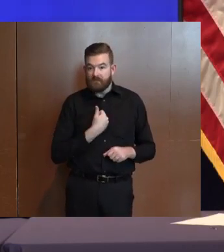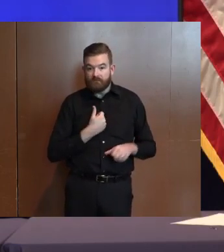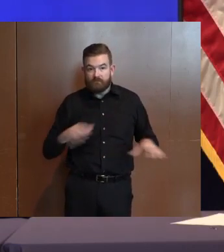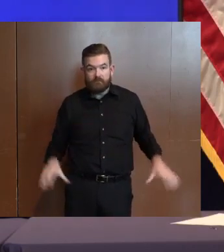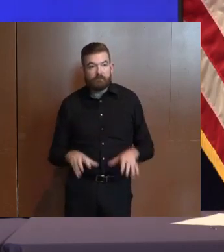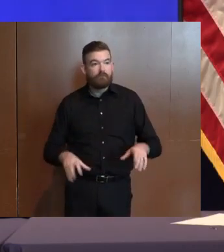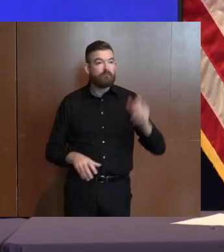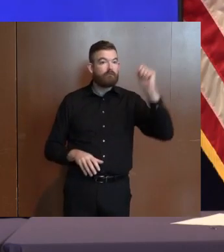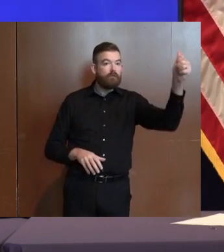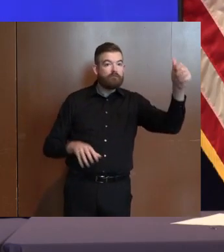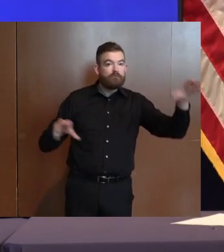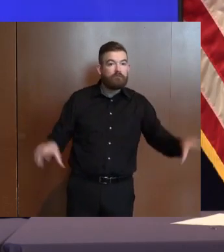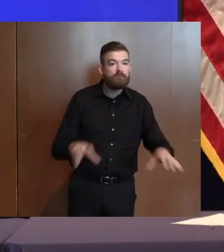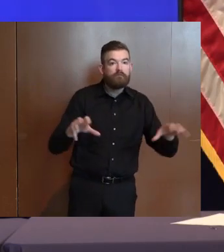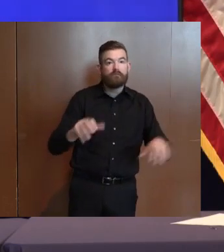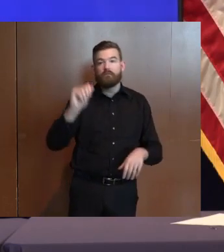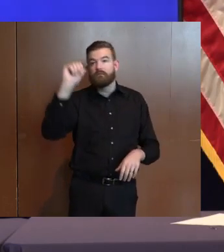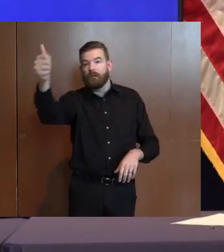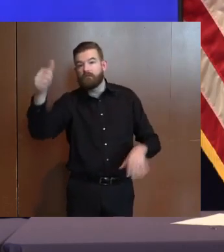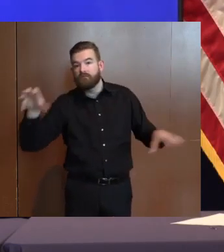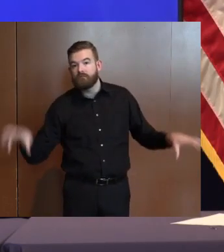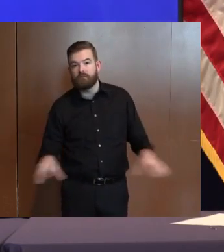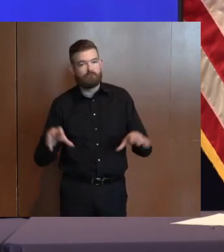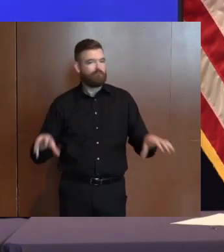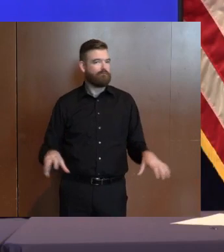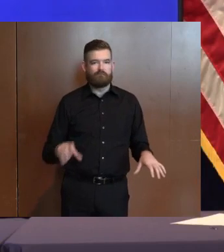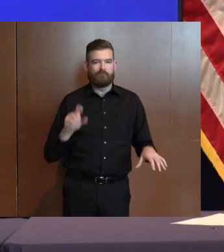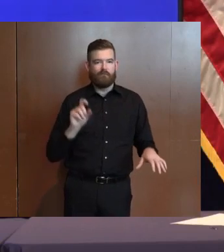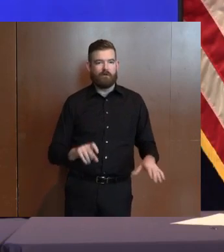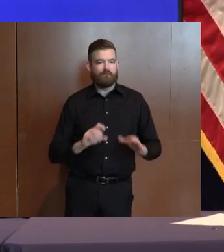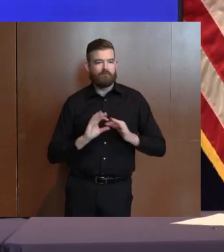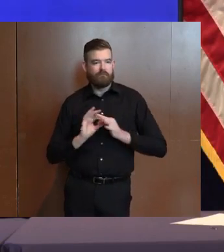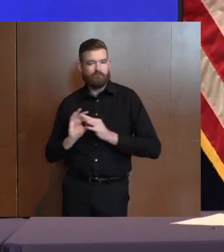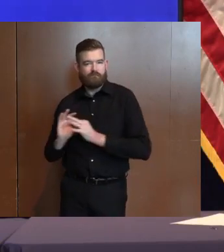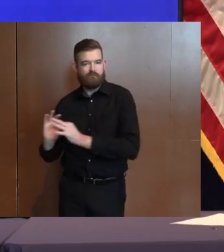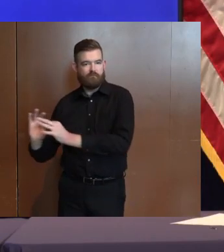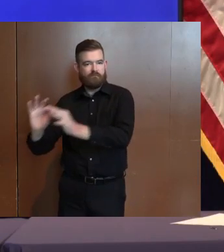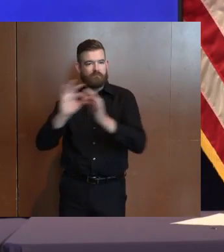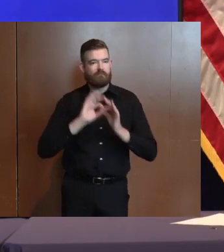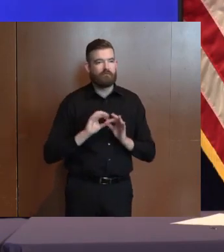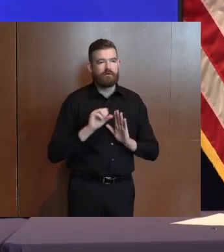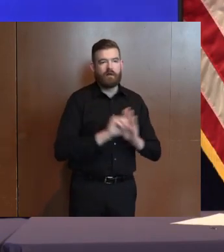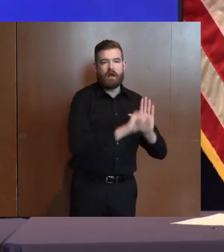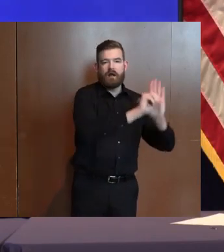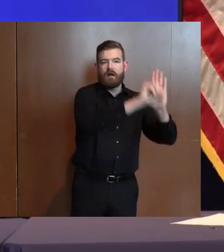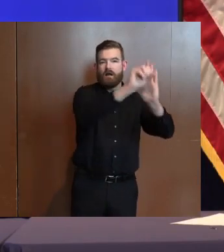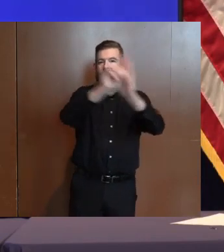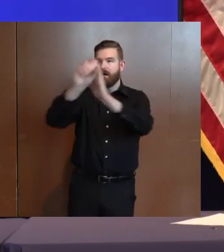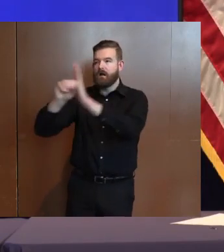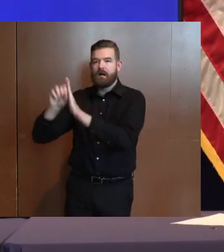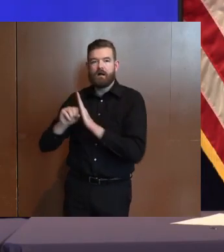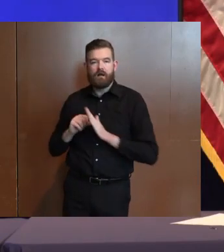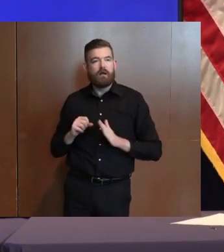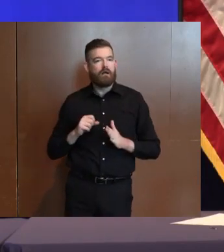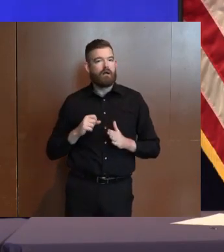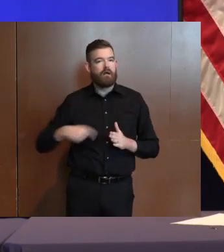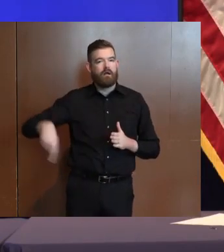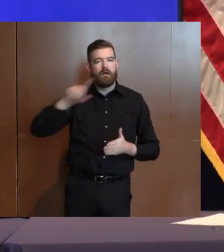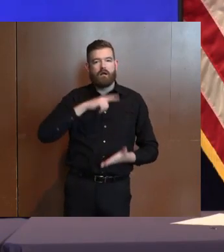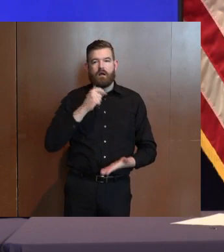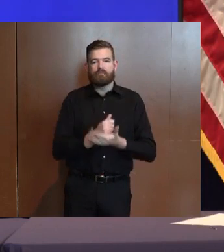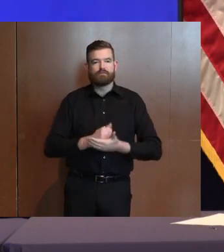borders, you need partners, in particular your neighbors. And there has been no better partner than Governor